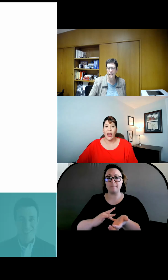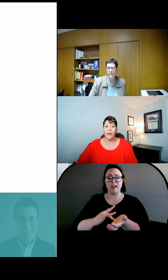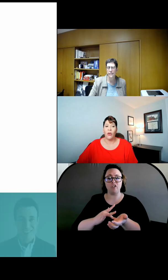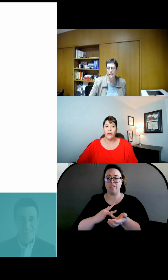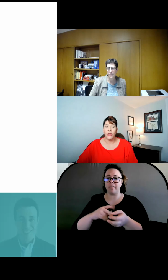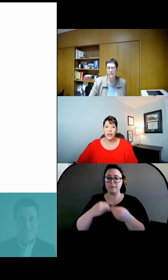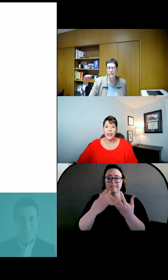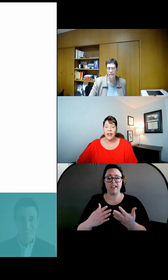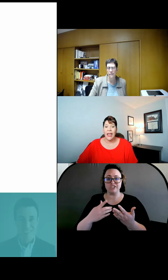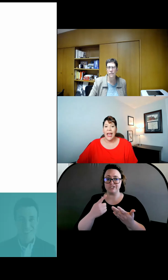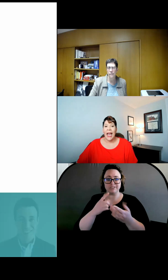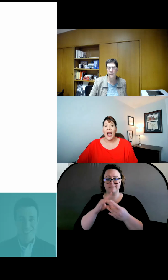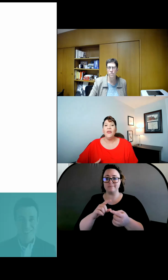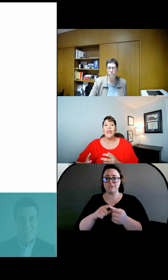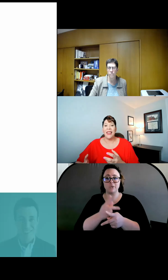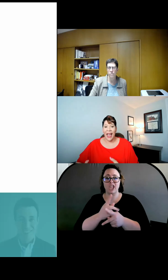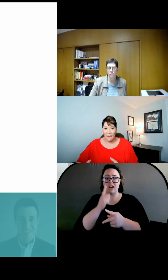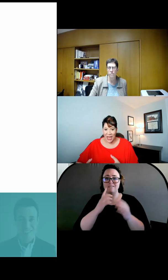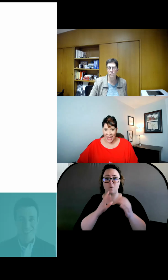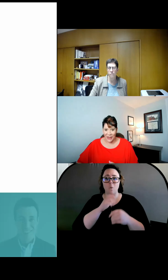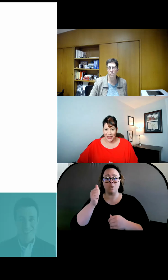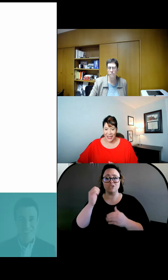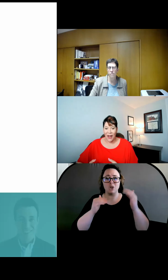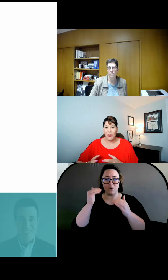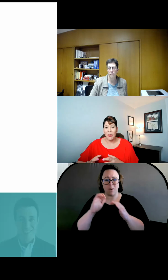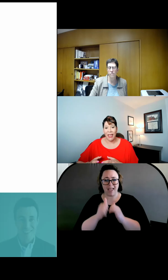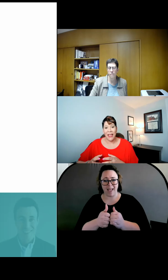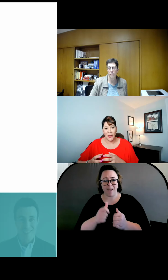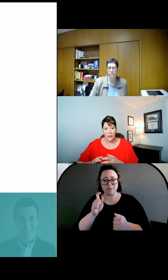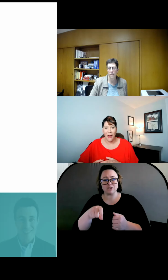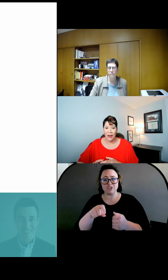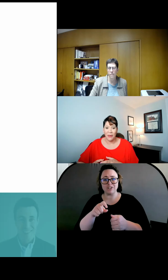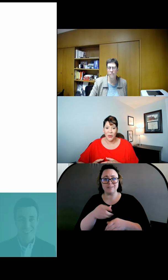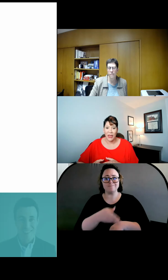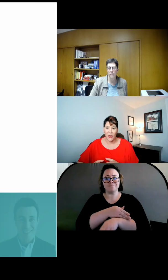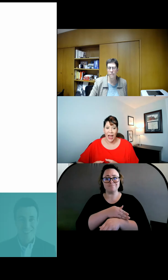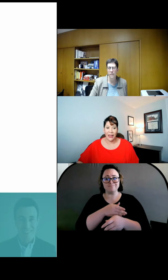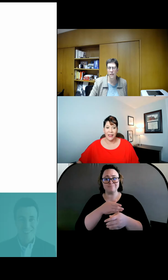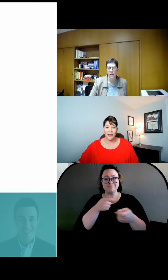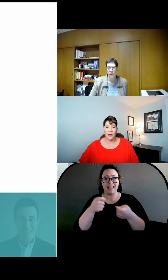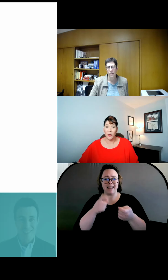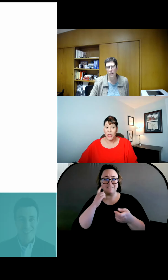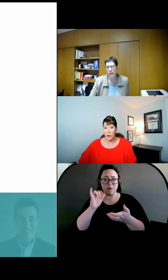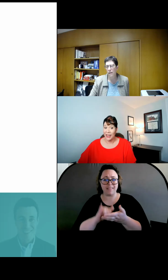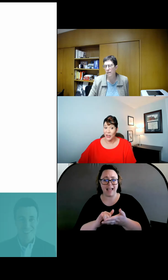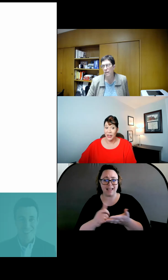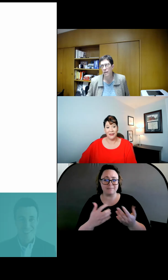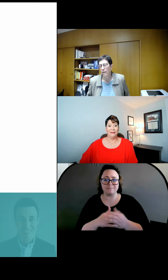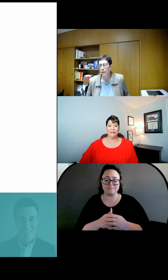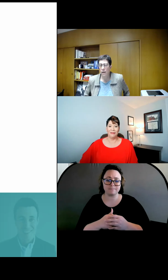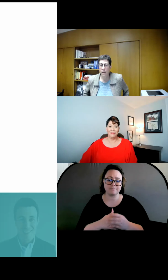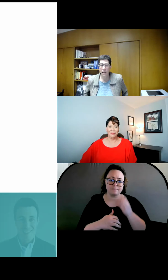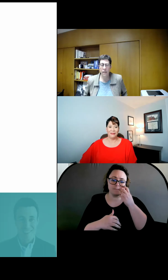around care for older adults. How should that be handled? And how can we prevent things from falling between the cracks or between the